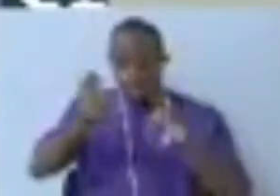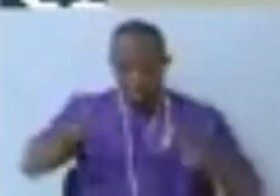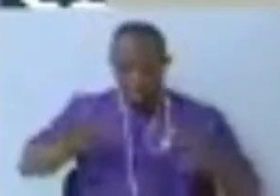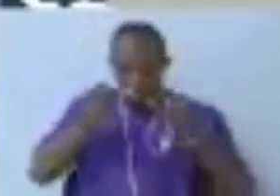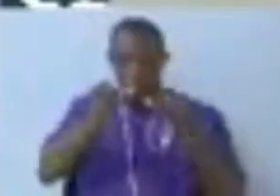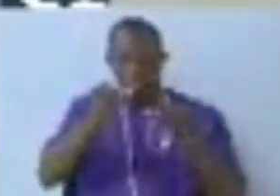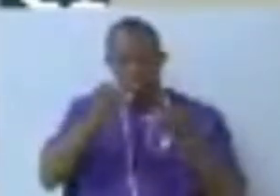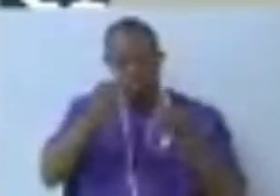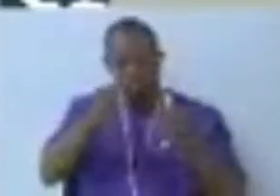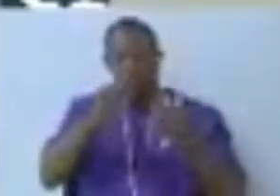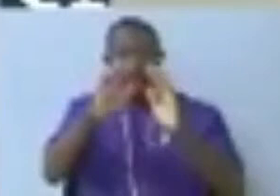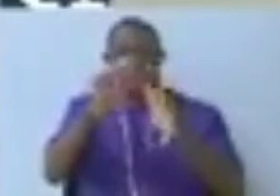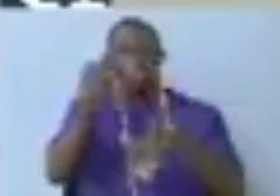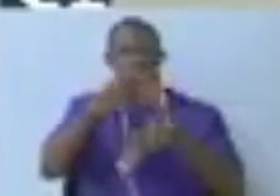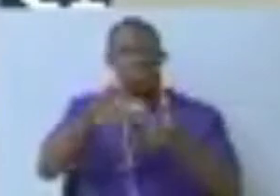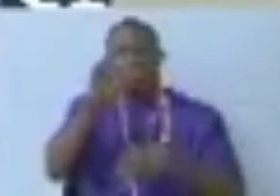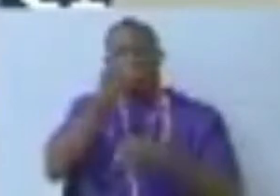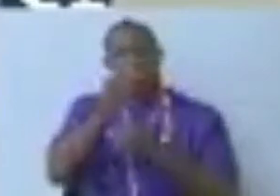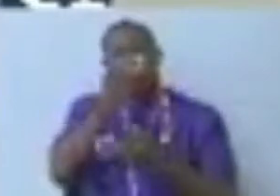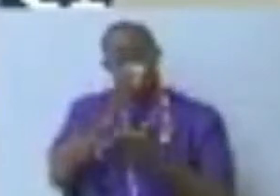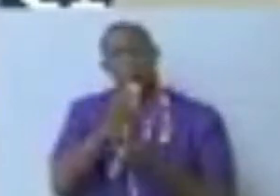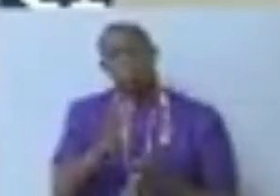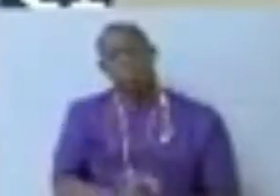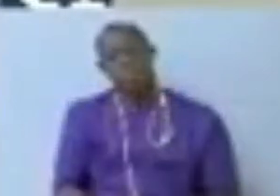implemented properly. On